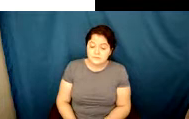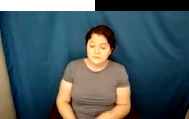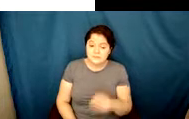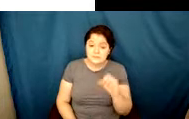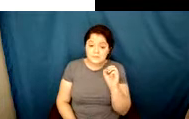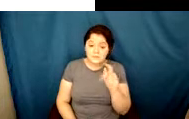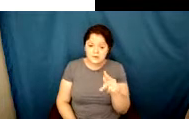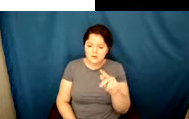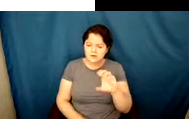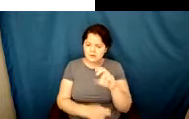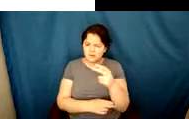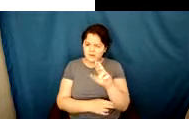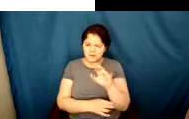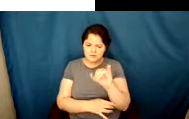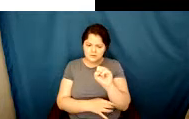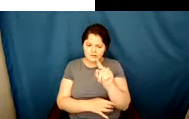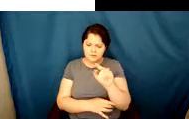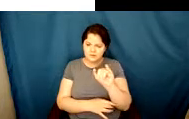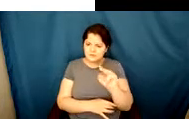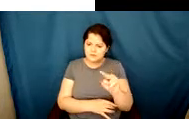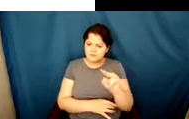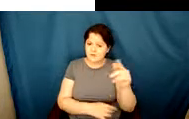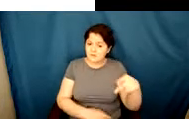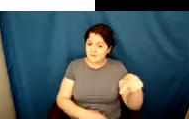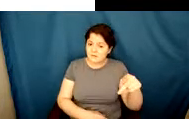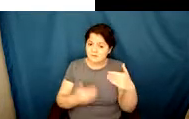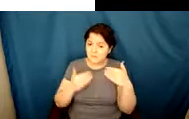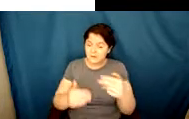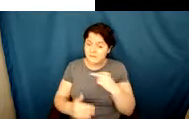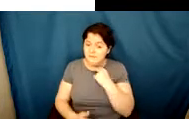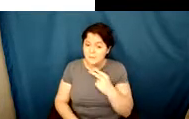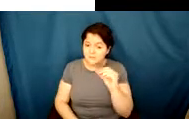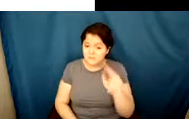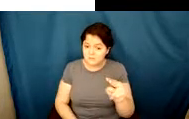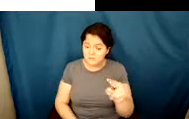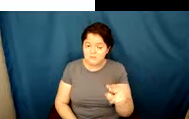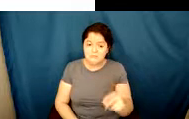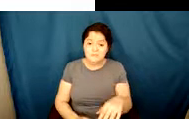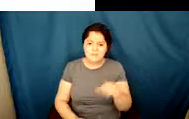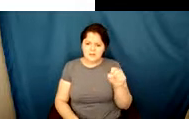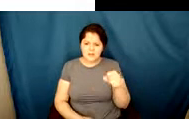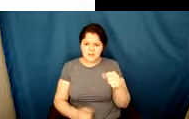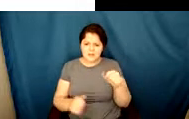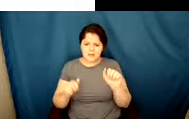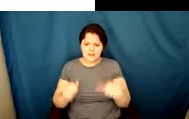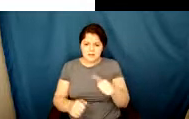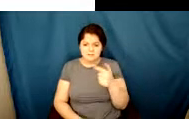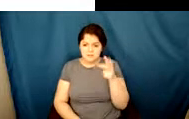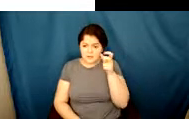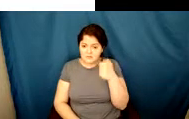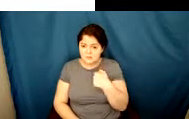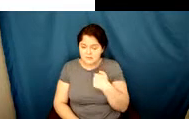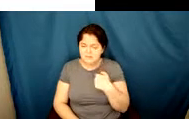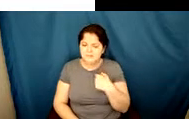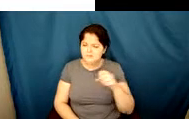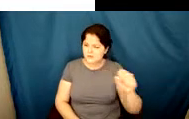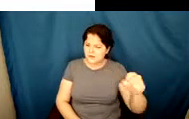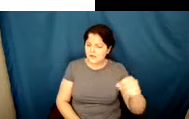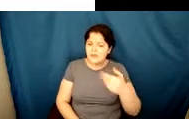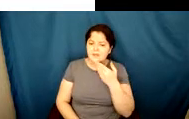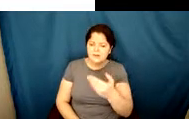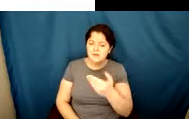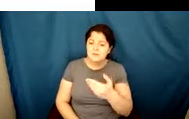Okay, Christian P., would you like to go ahead and unmute yourself? Yep, can you hear me? Yes. Thank you.